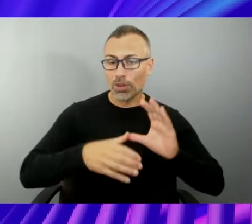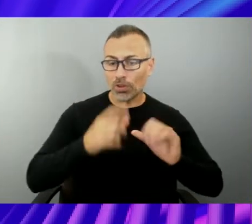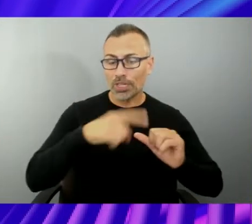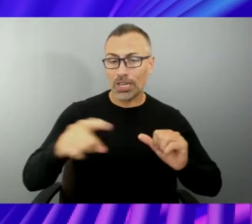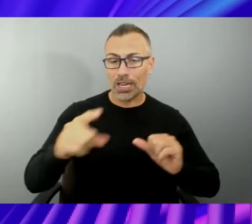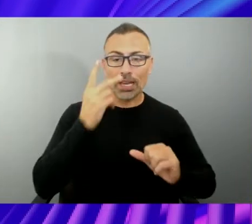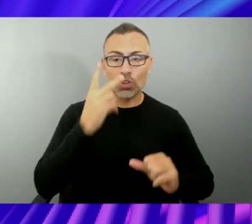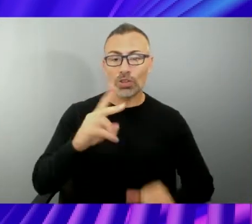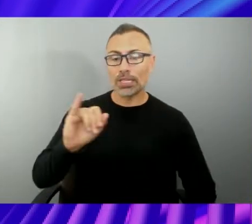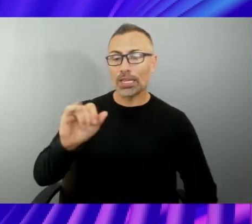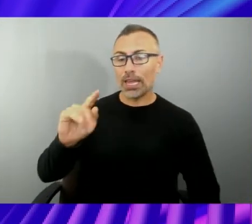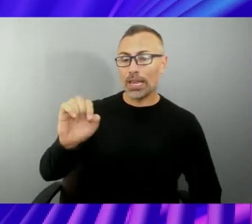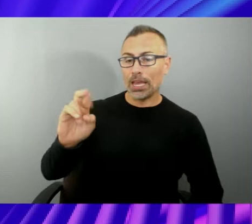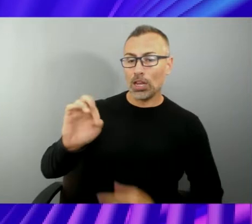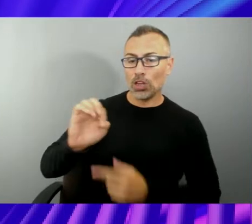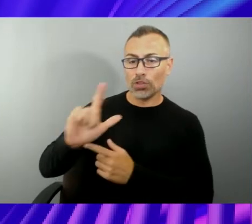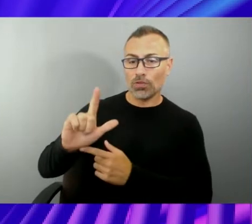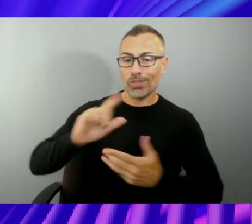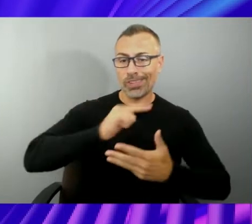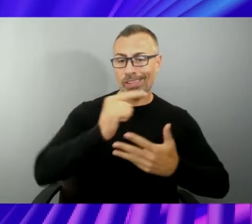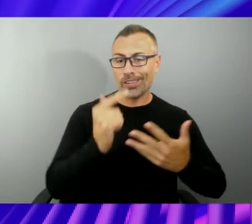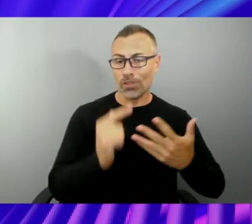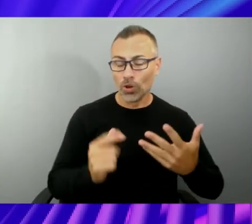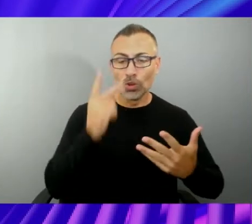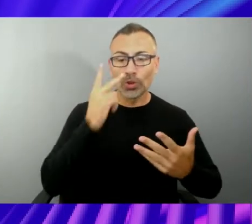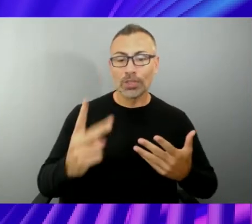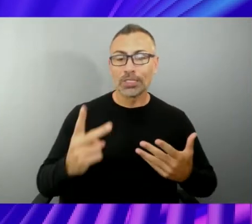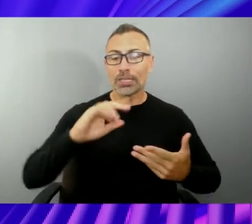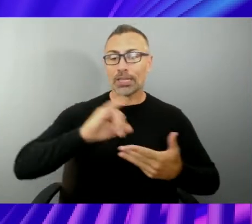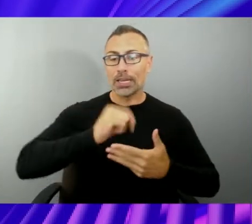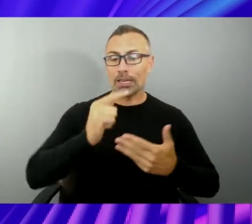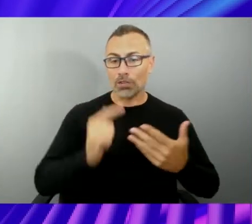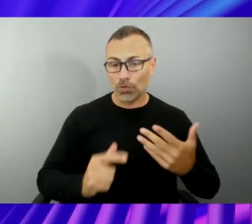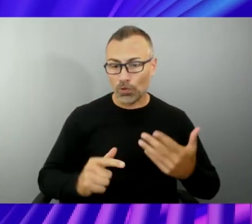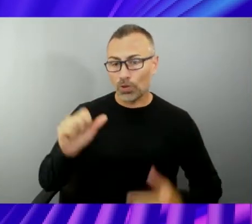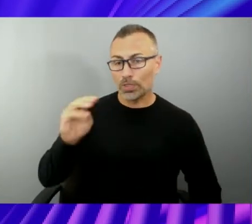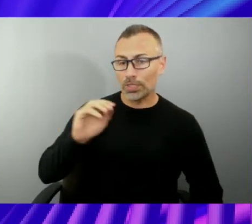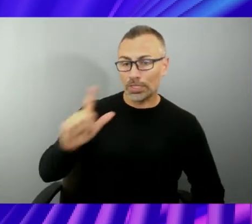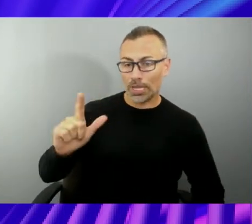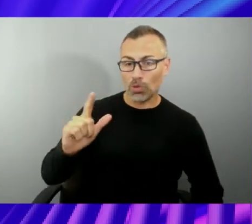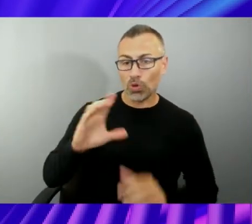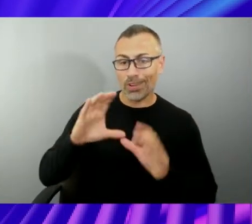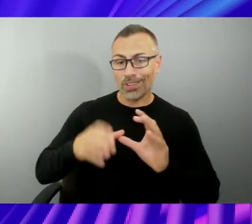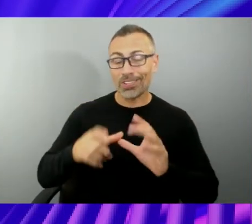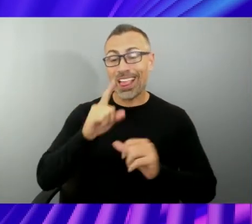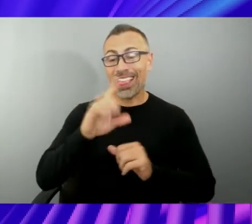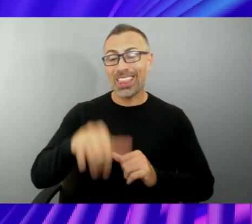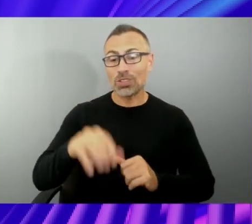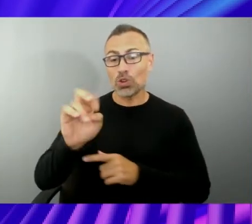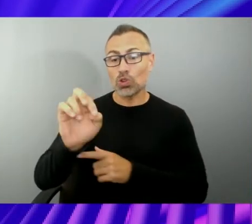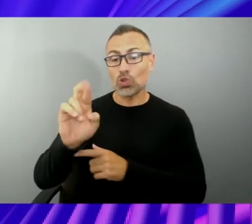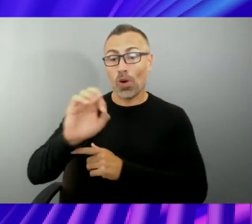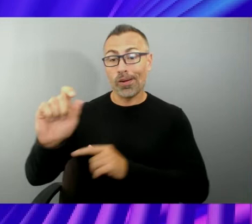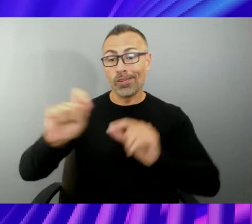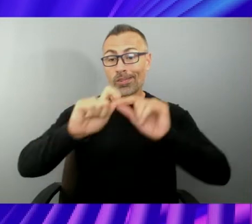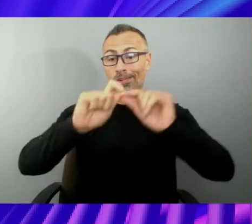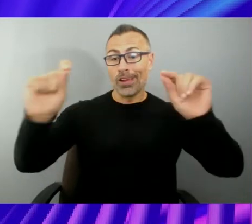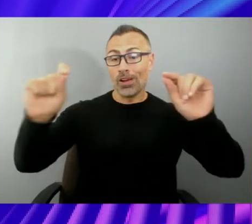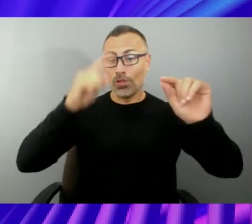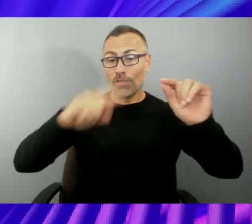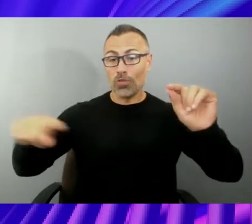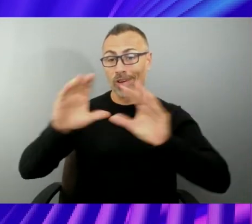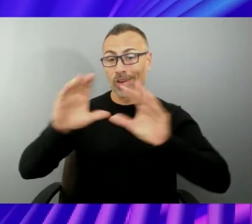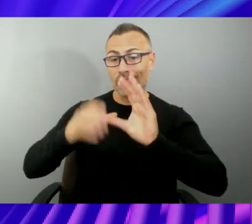enable SAML authentication, that is where we get the URL in order to configure SAML application from Okta